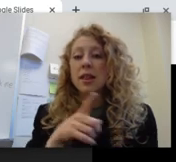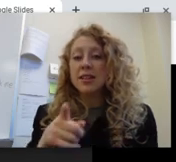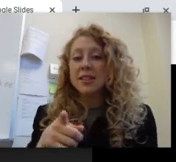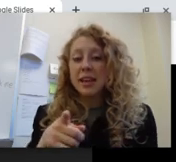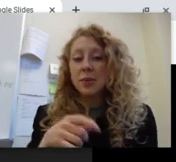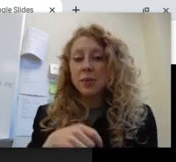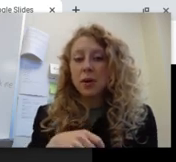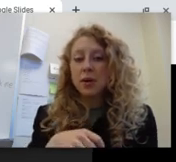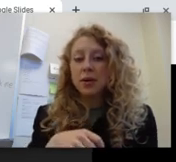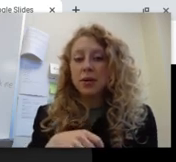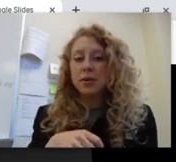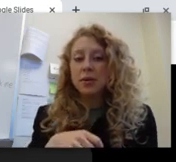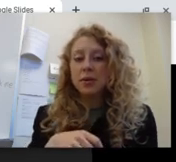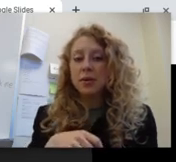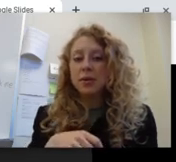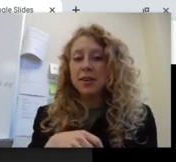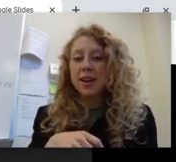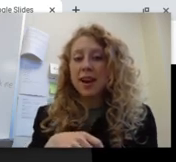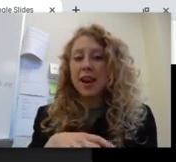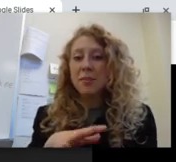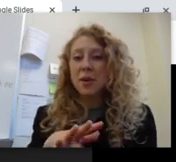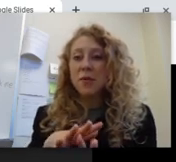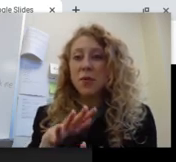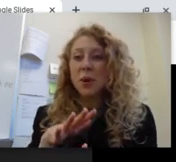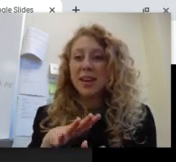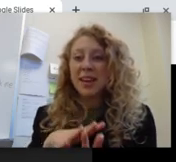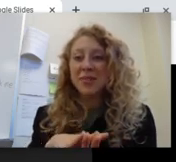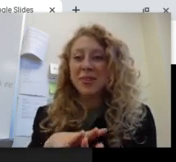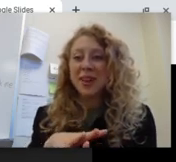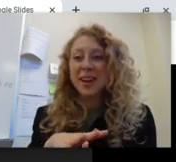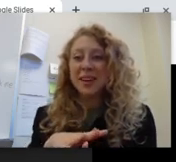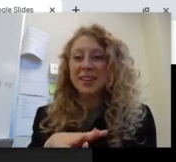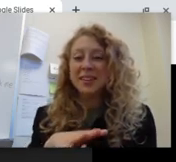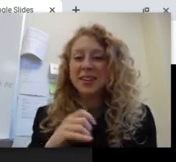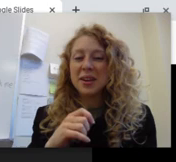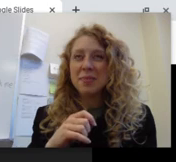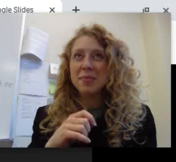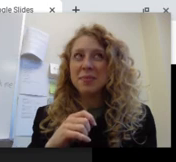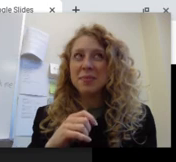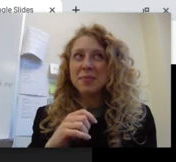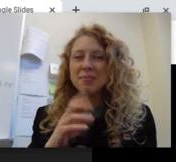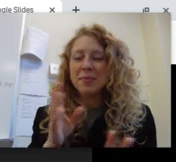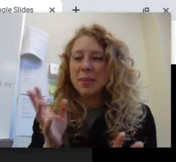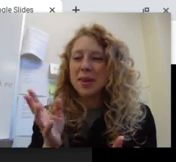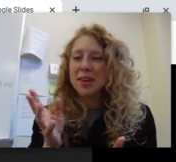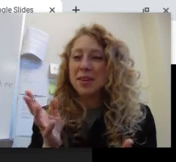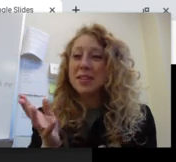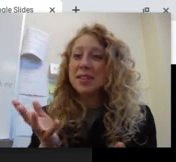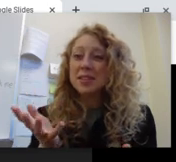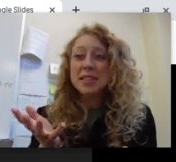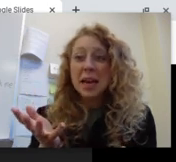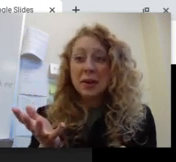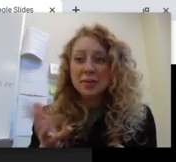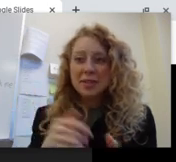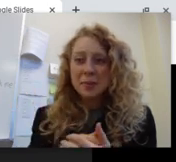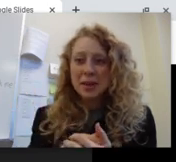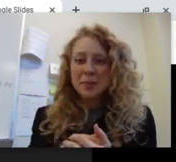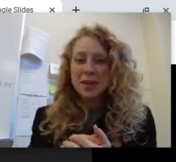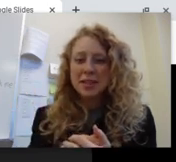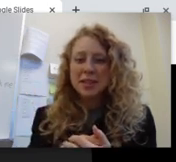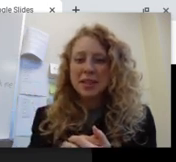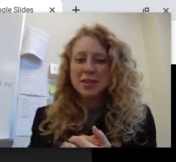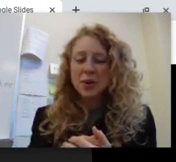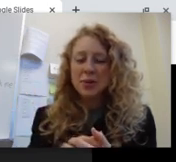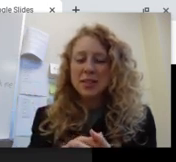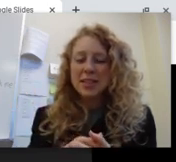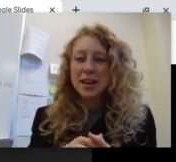And then the second one, I'm avoiding or like maybe scared of somebody